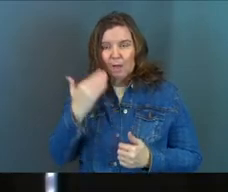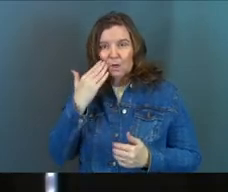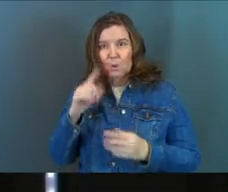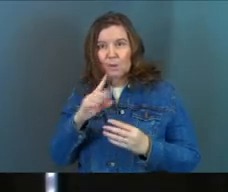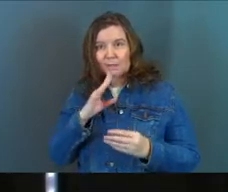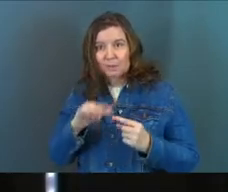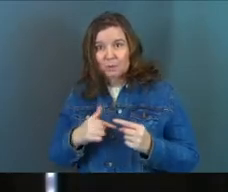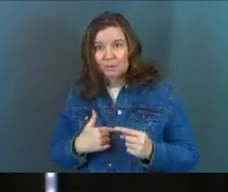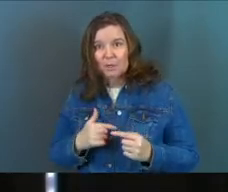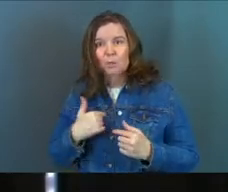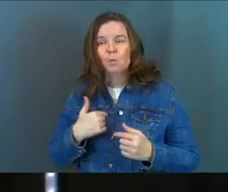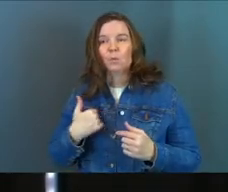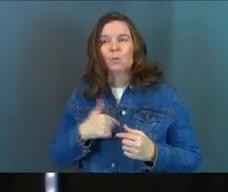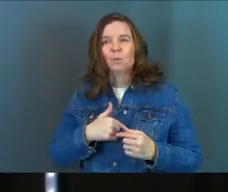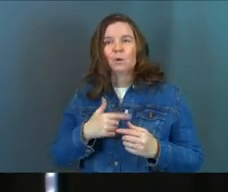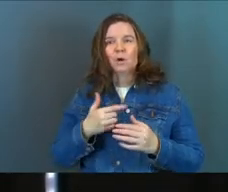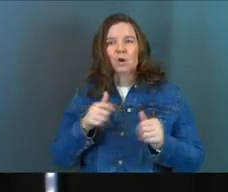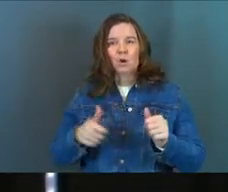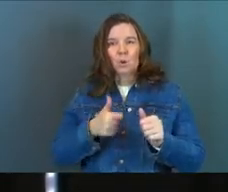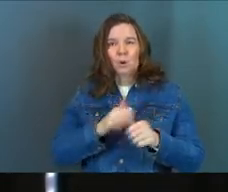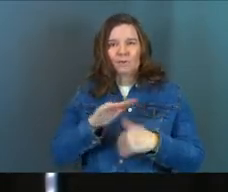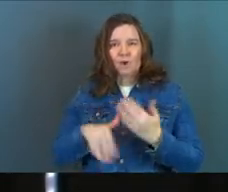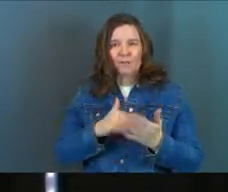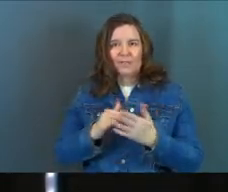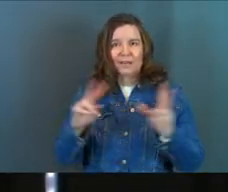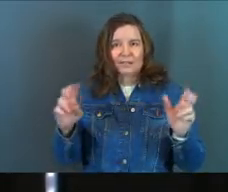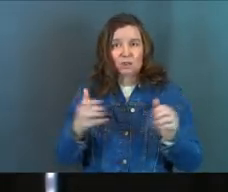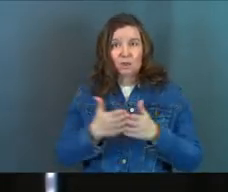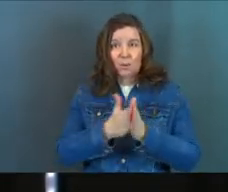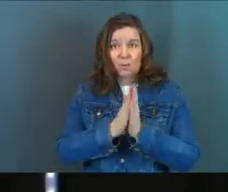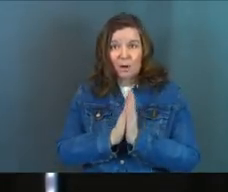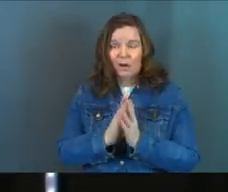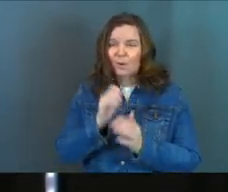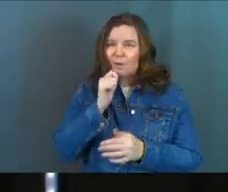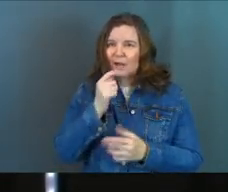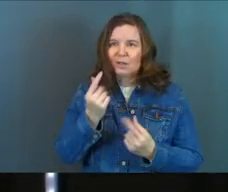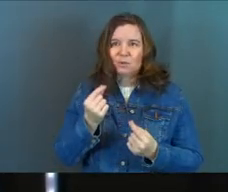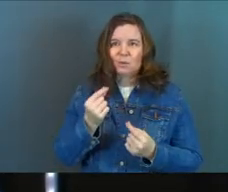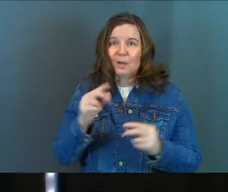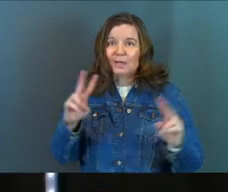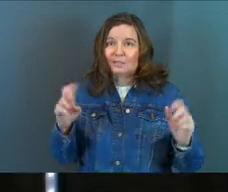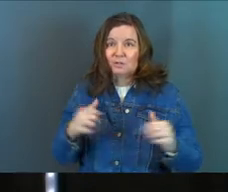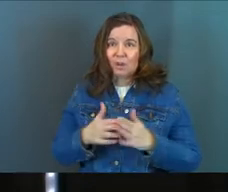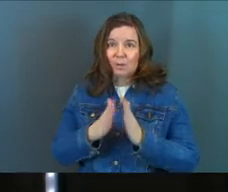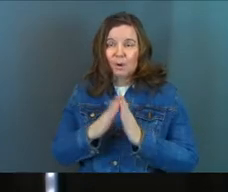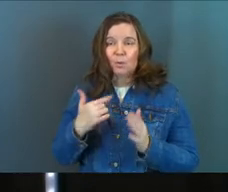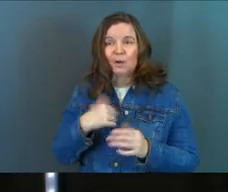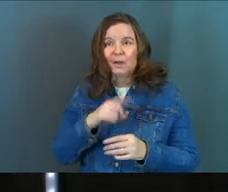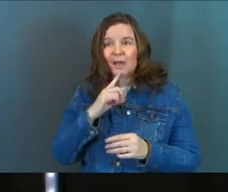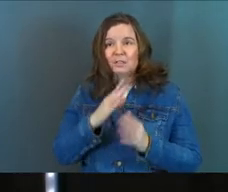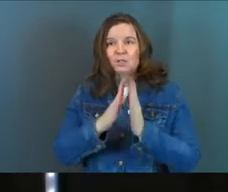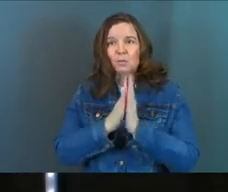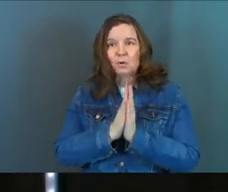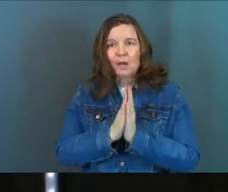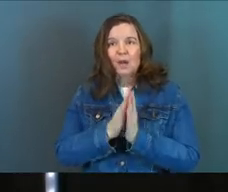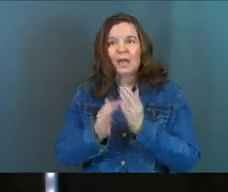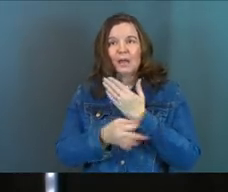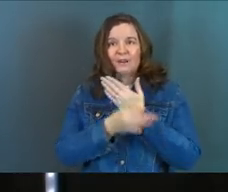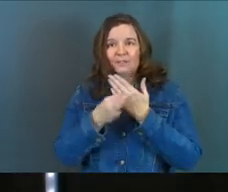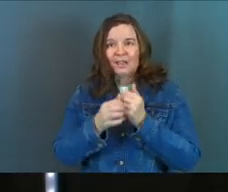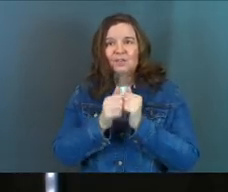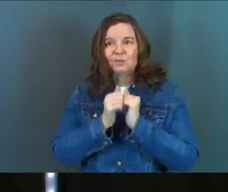know when he's speaking to me? We're gonna go after all of that in a series on prayer. And we're not just going to do a series on prayer. We're going to actually pray and